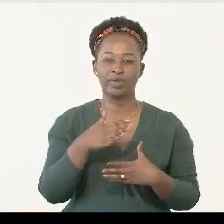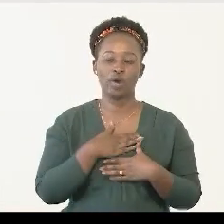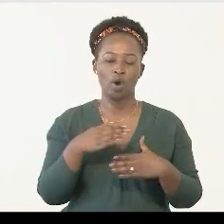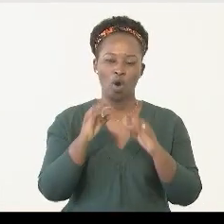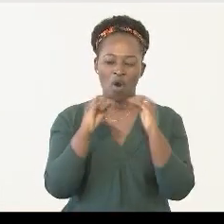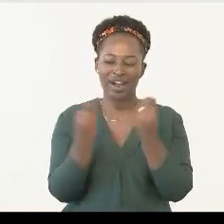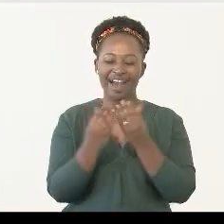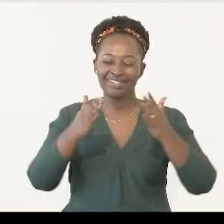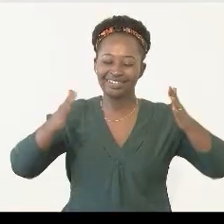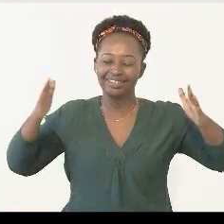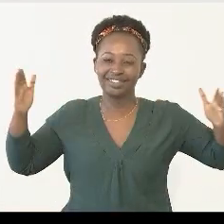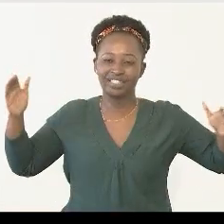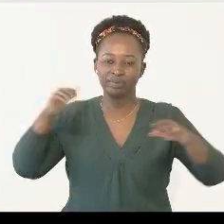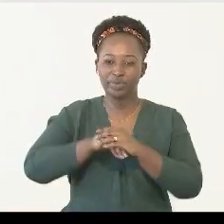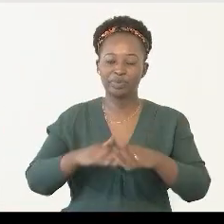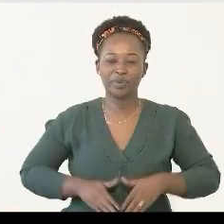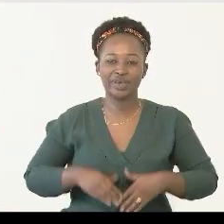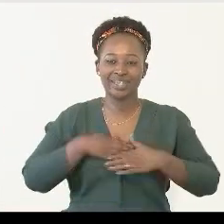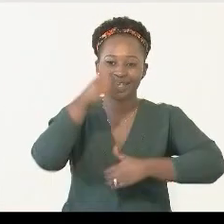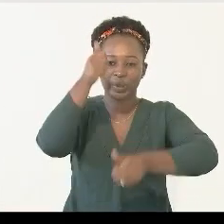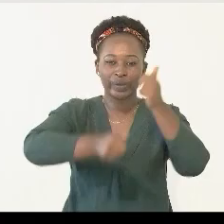largest organ of the human body?